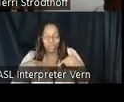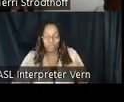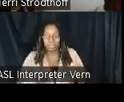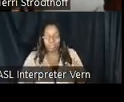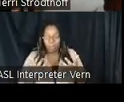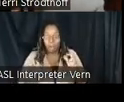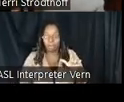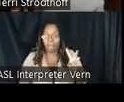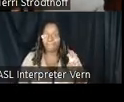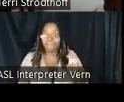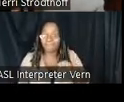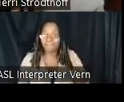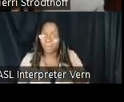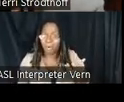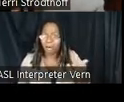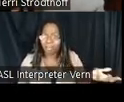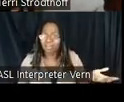humans, right? It doesn't mean that